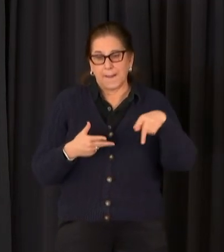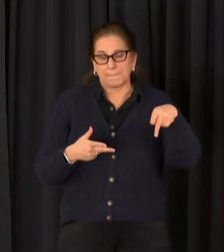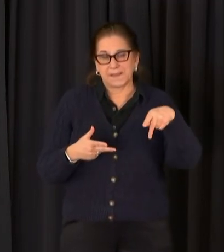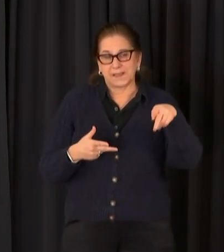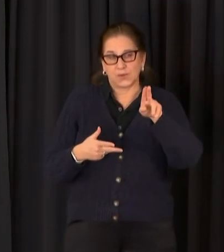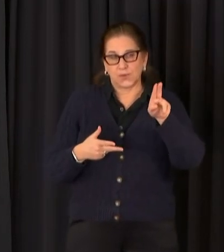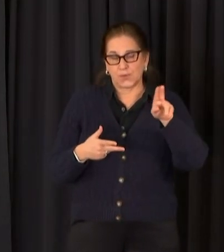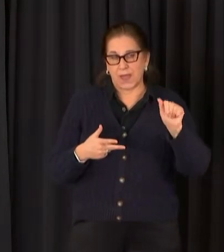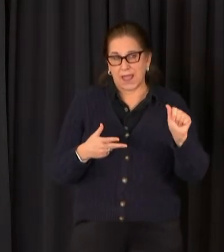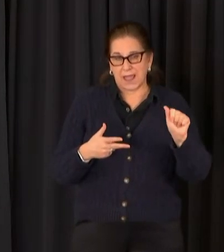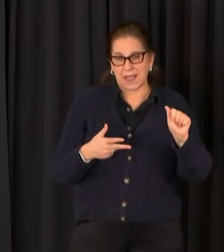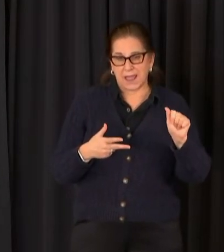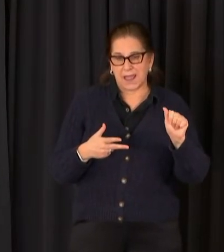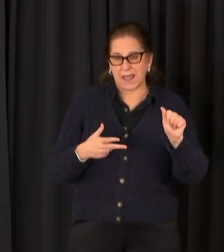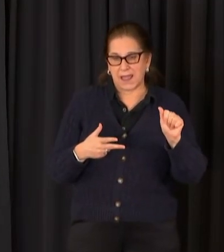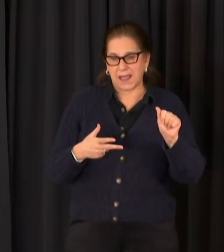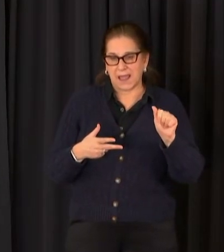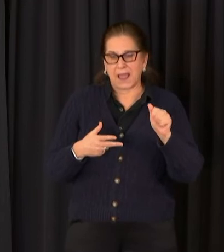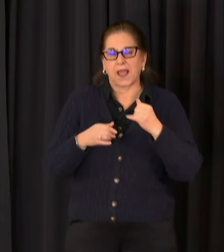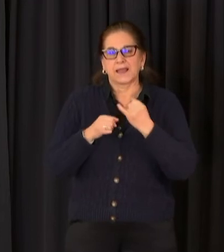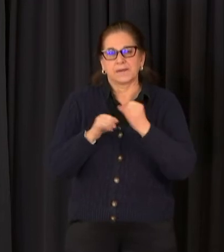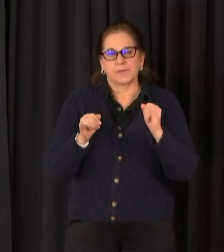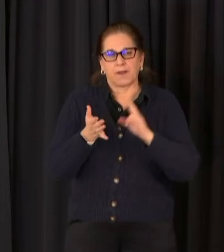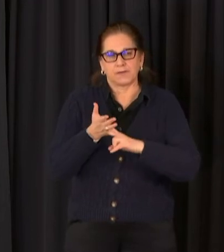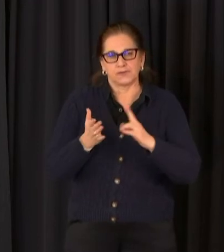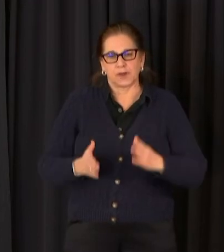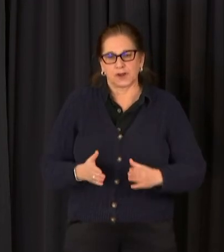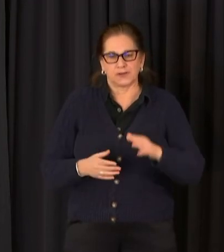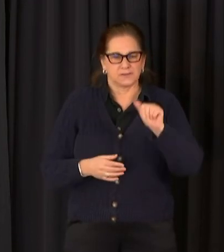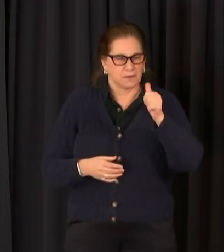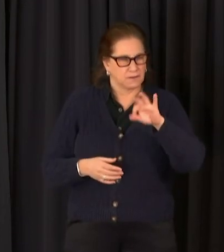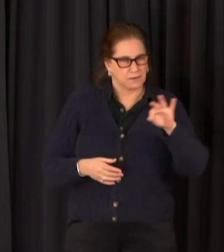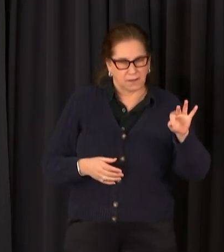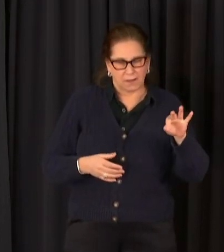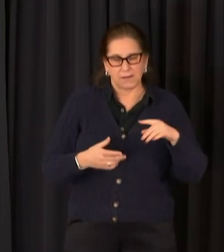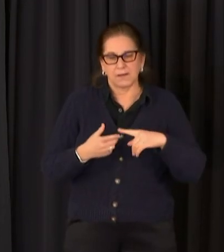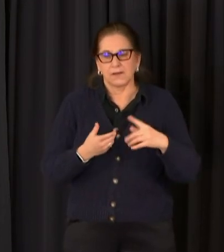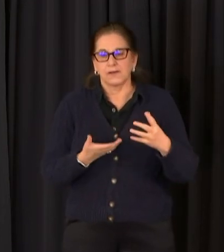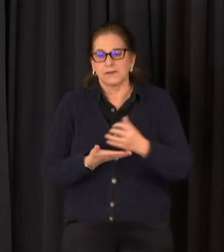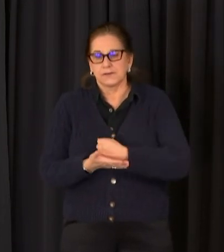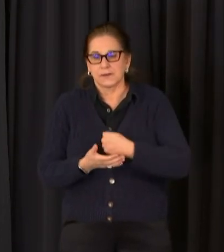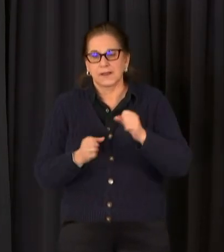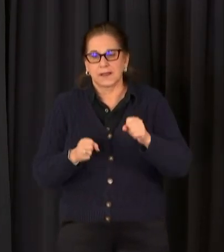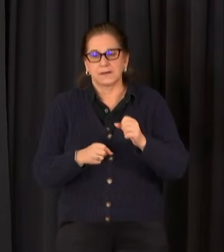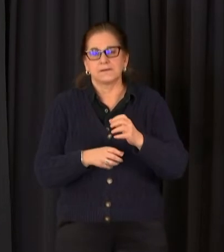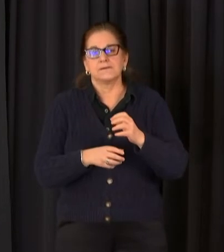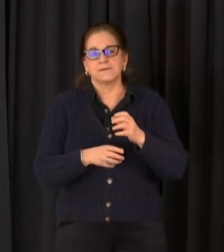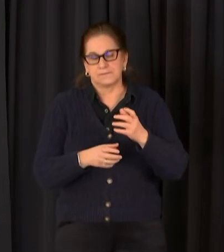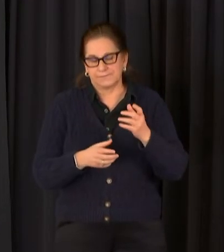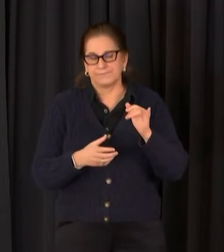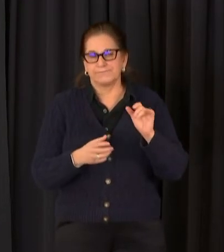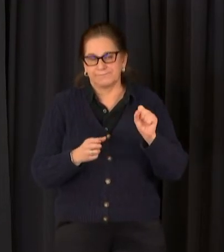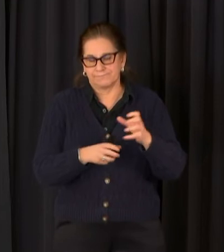Program for independent contractors, gig workers, or those earning income and receiving 1099s,